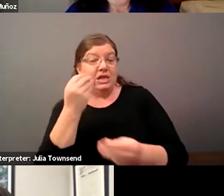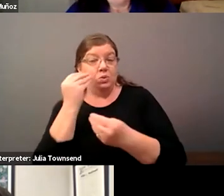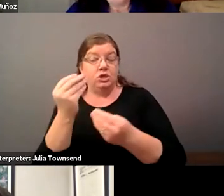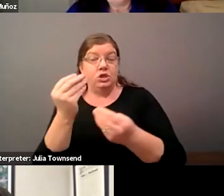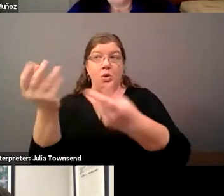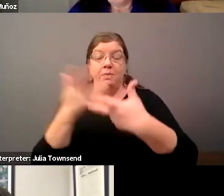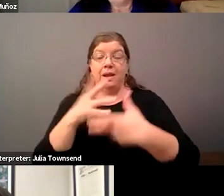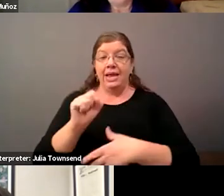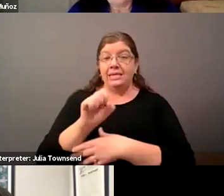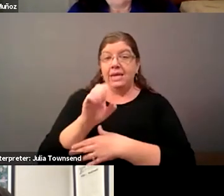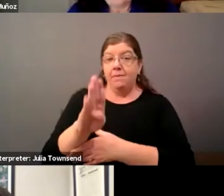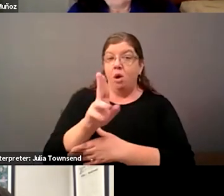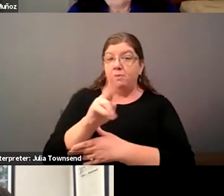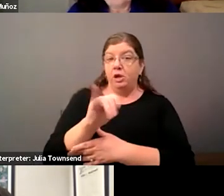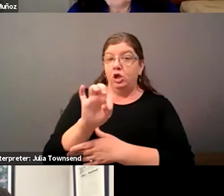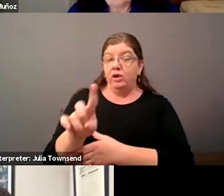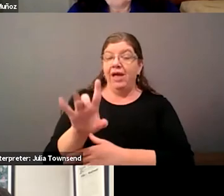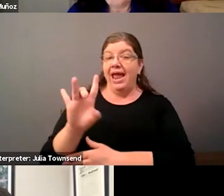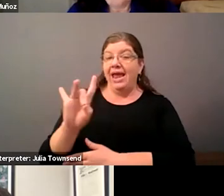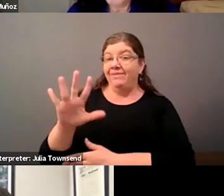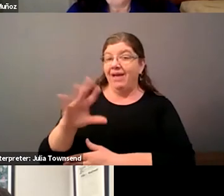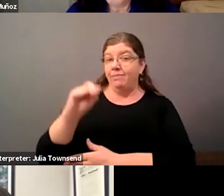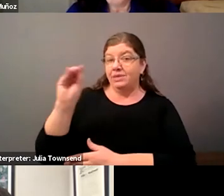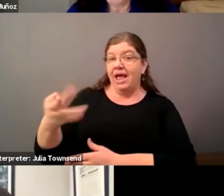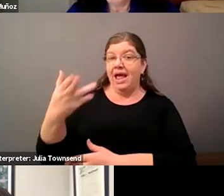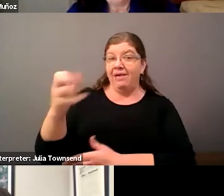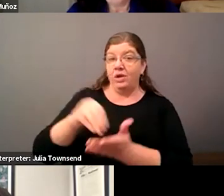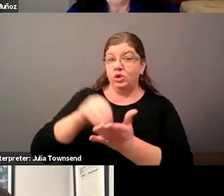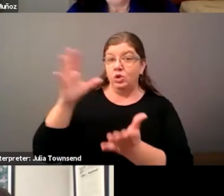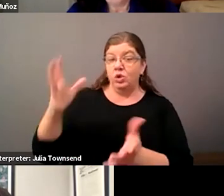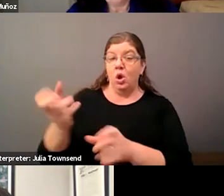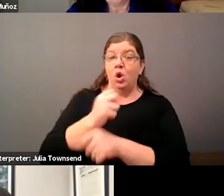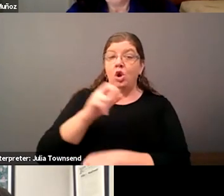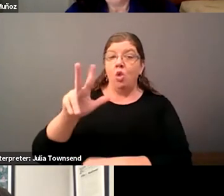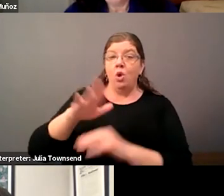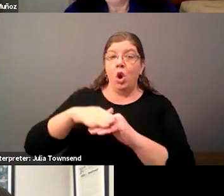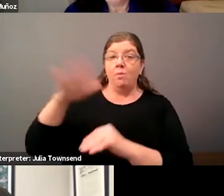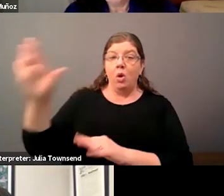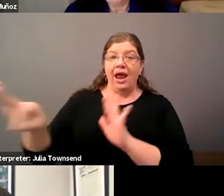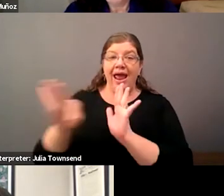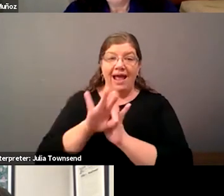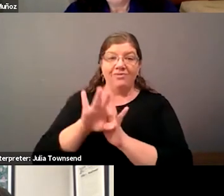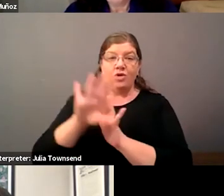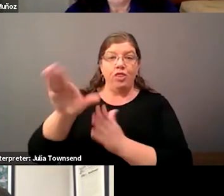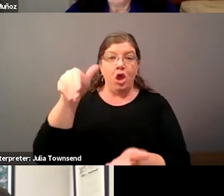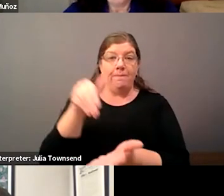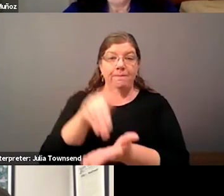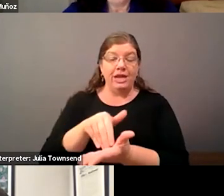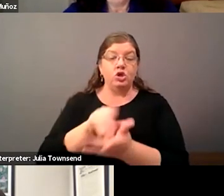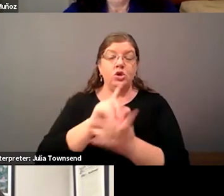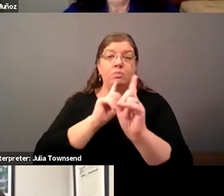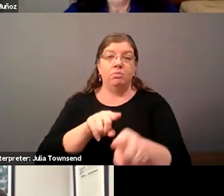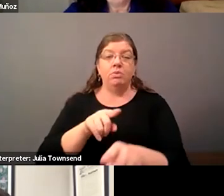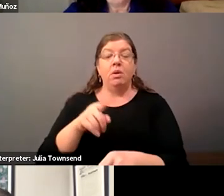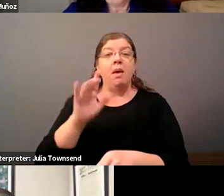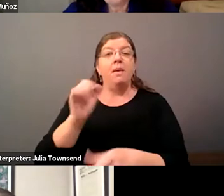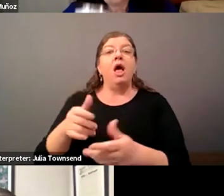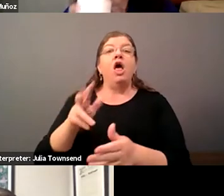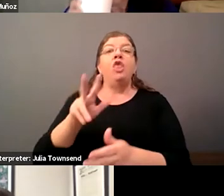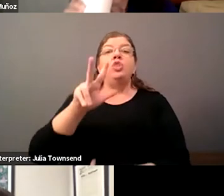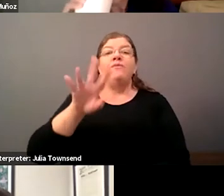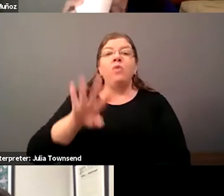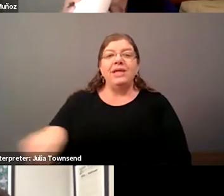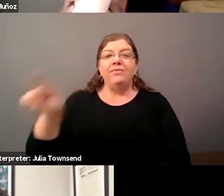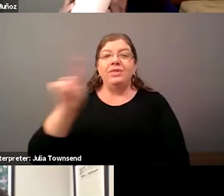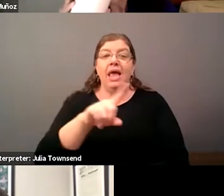santa barbara unified 85 percent of high school students who earned three or more f's on their midterm progress report were latinx it is